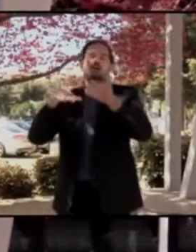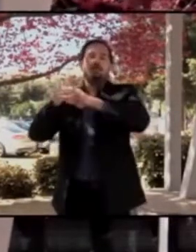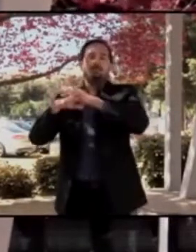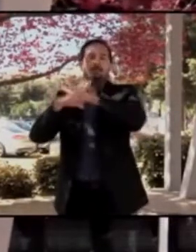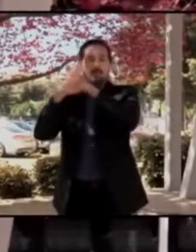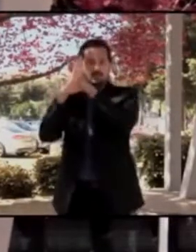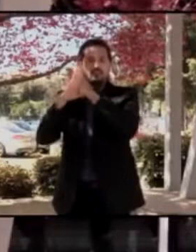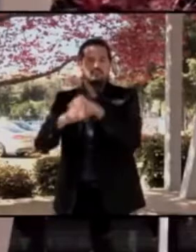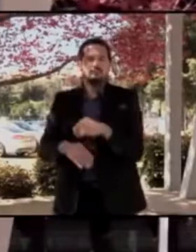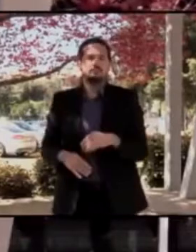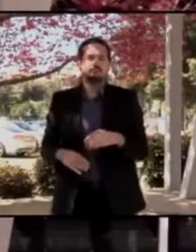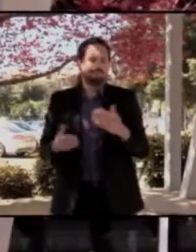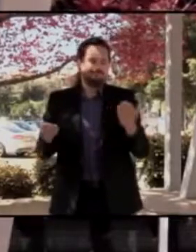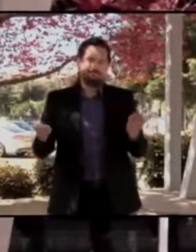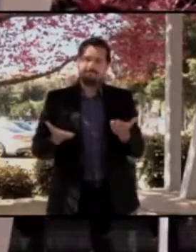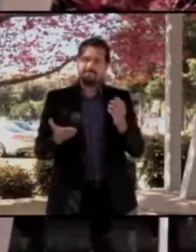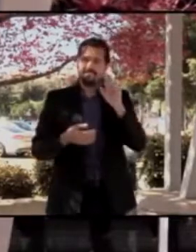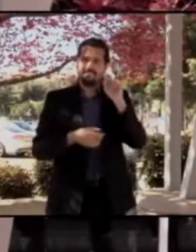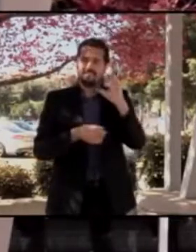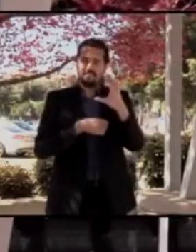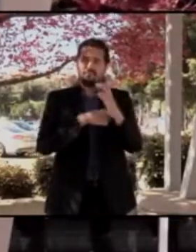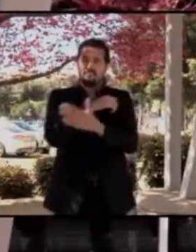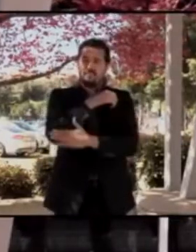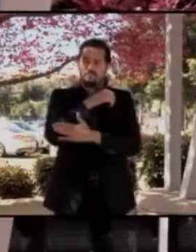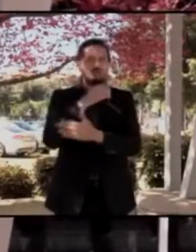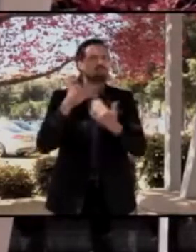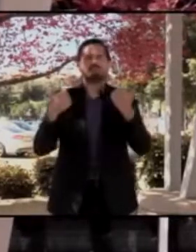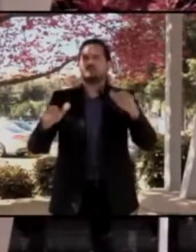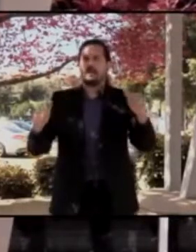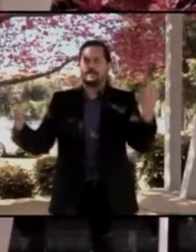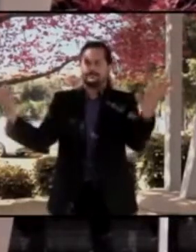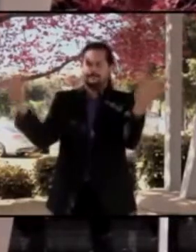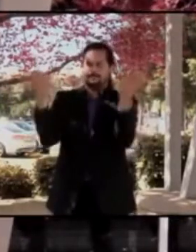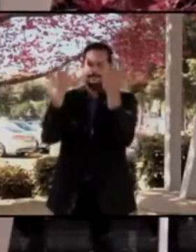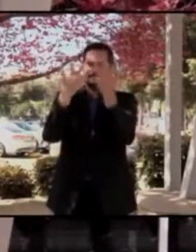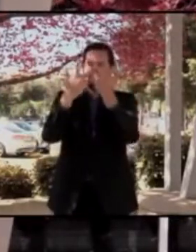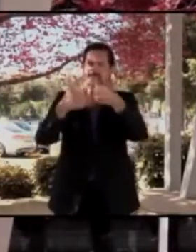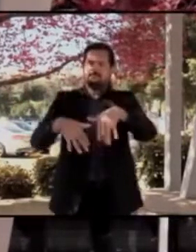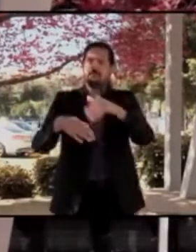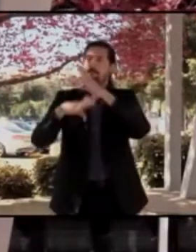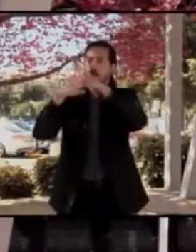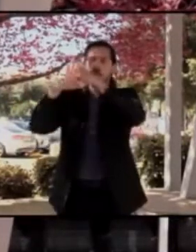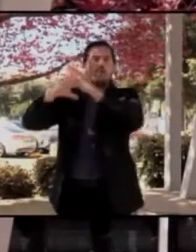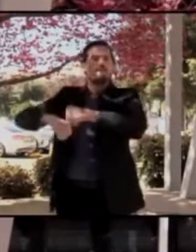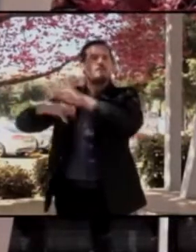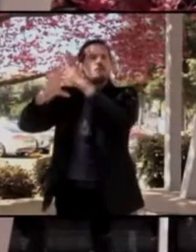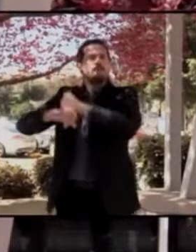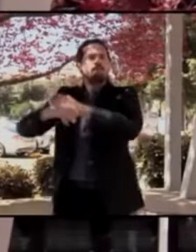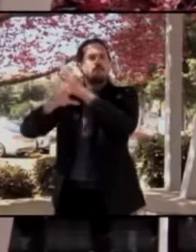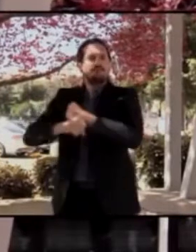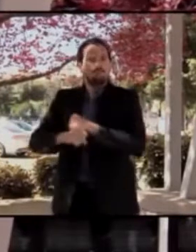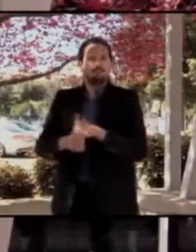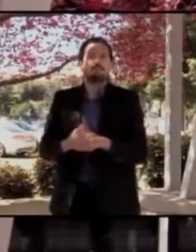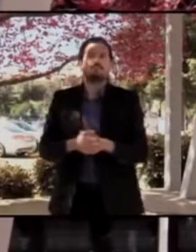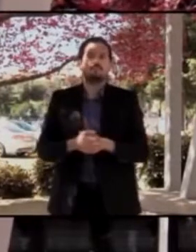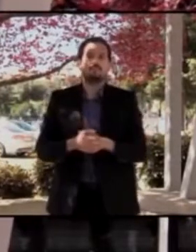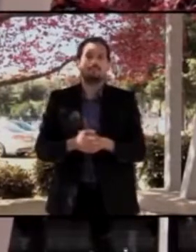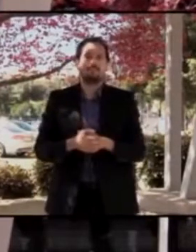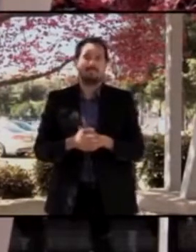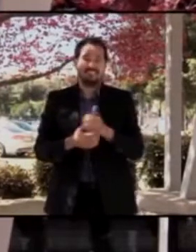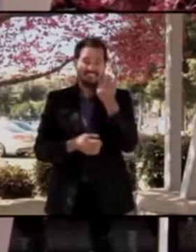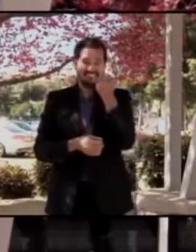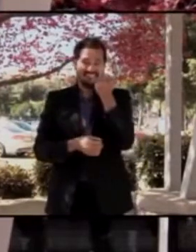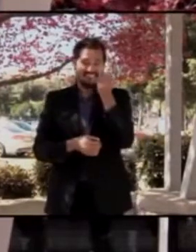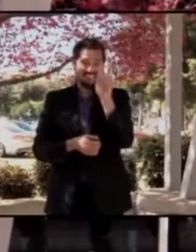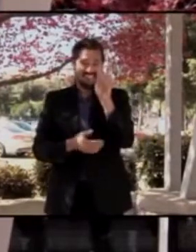central component of our vaccine strategy. More than 16,000 community members have received their vaccination through our door-to-door